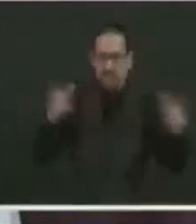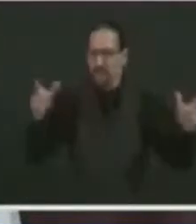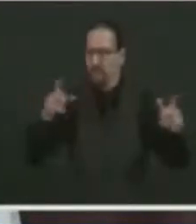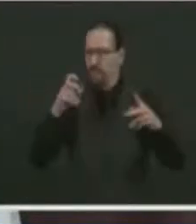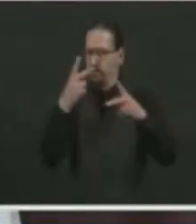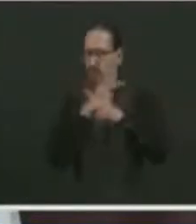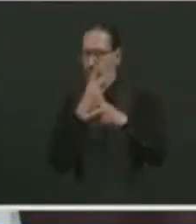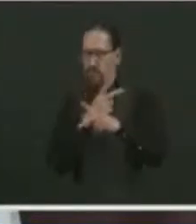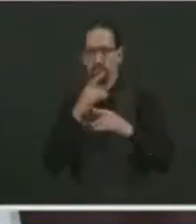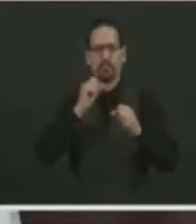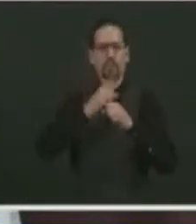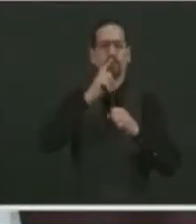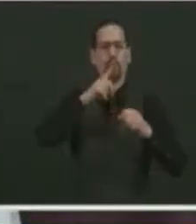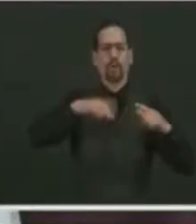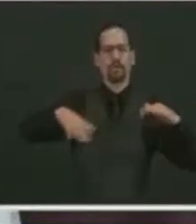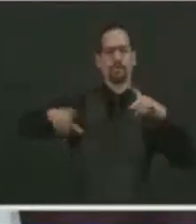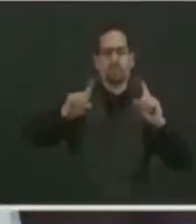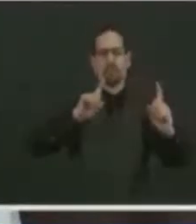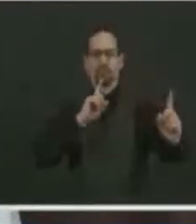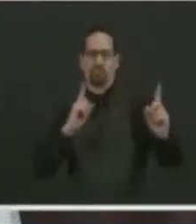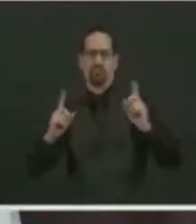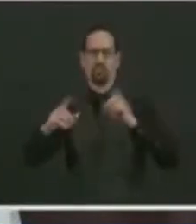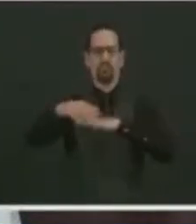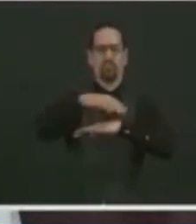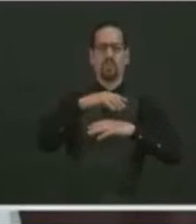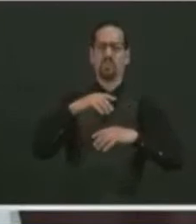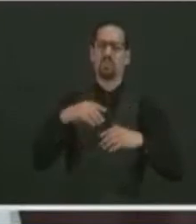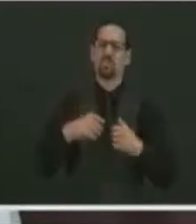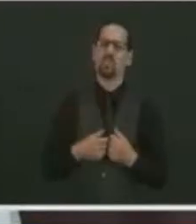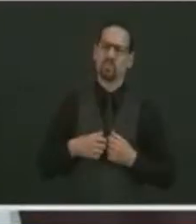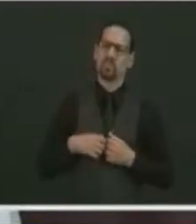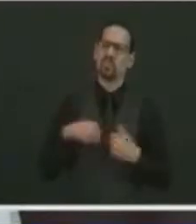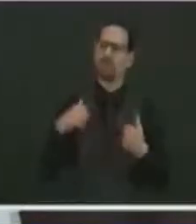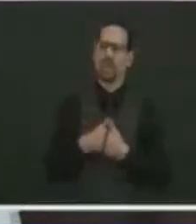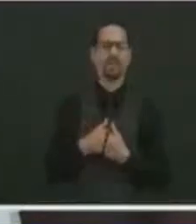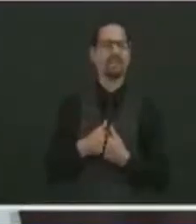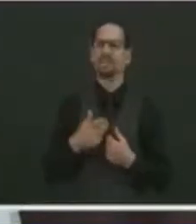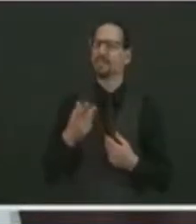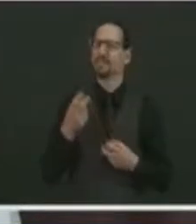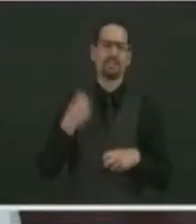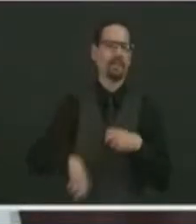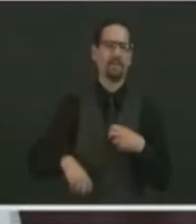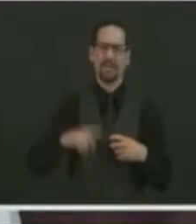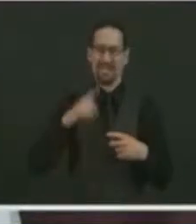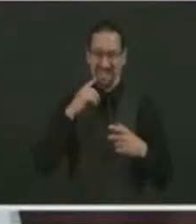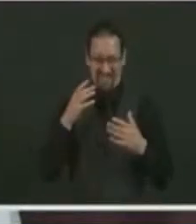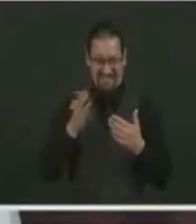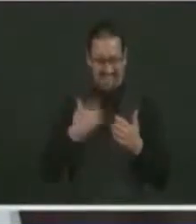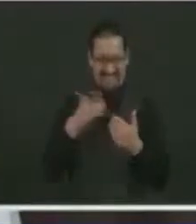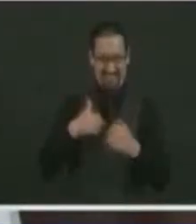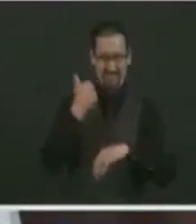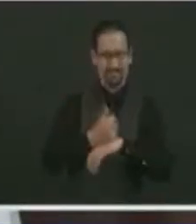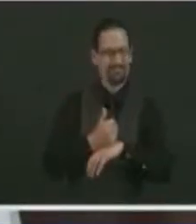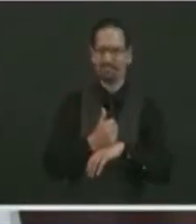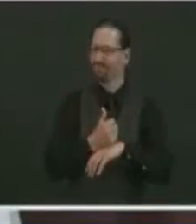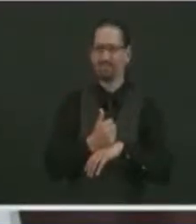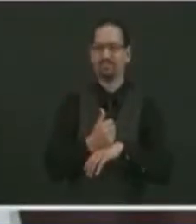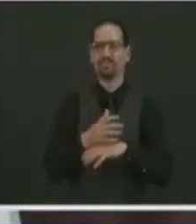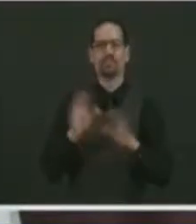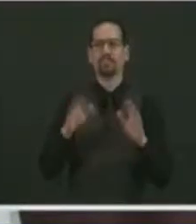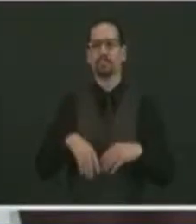is more challenging to use that as opposed to keeping the particular number that aligns with